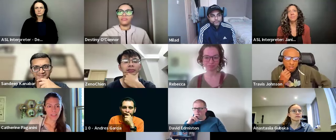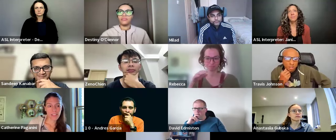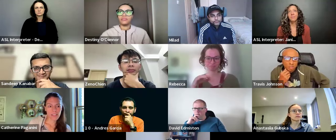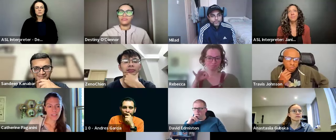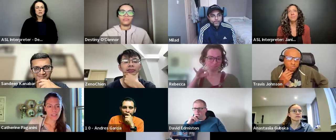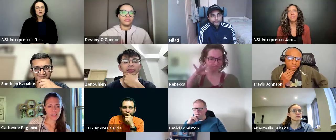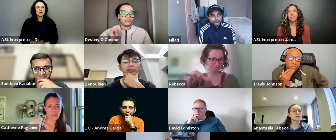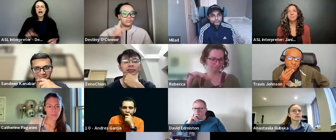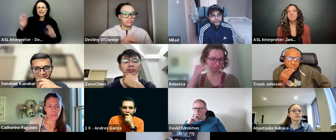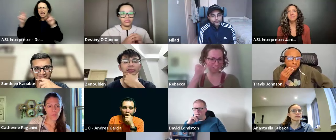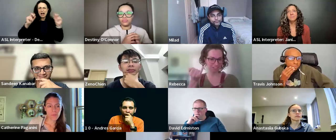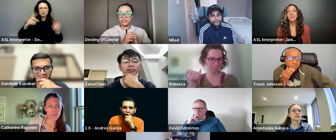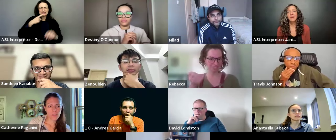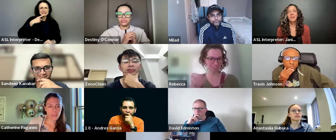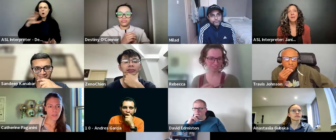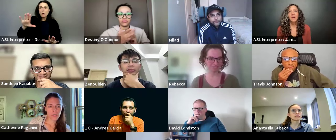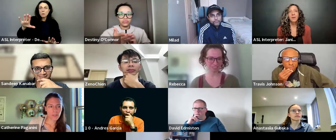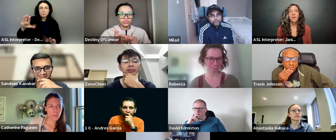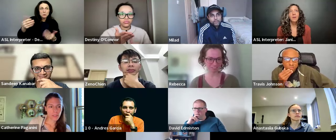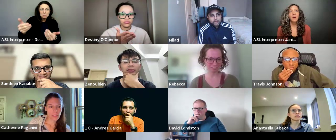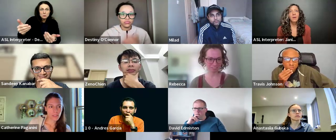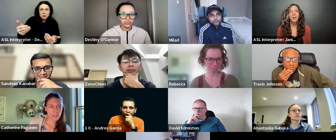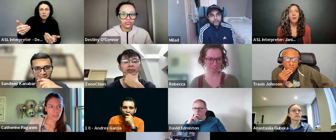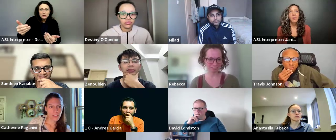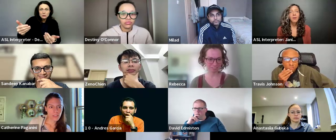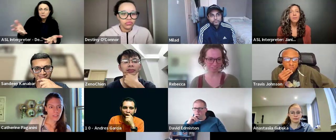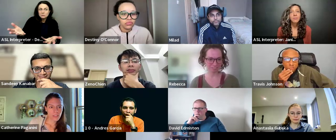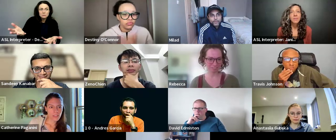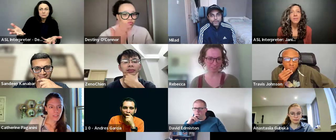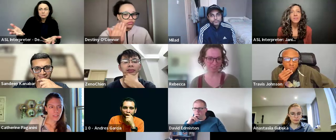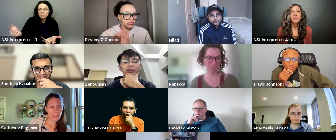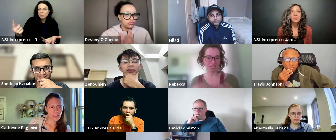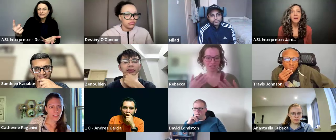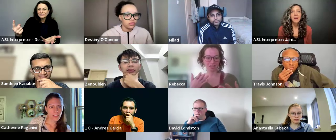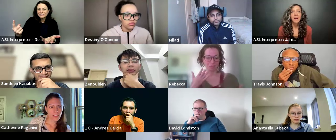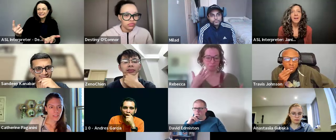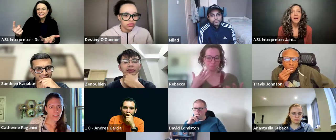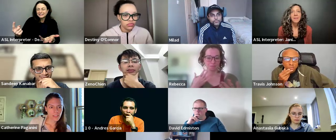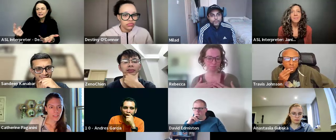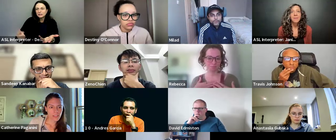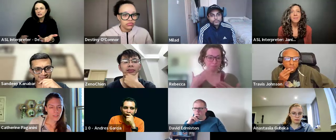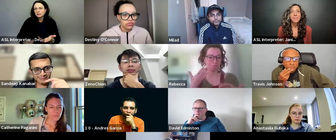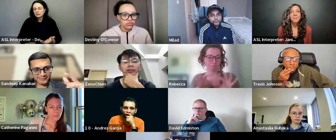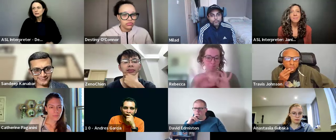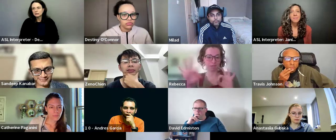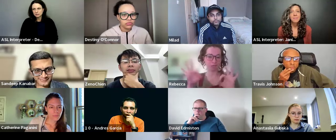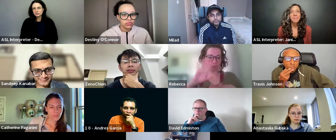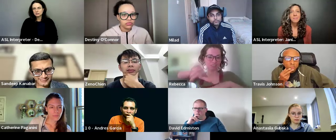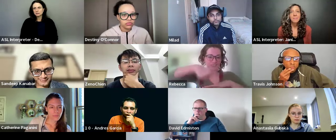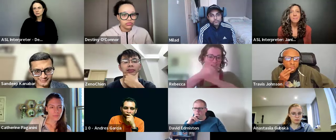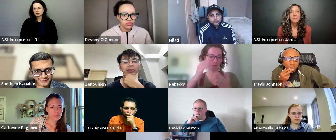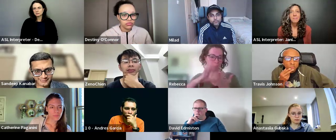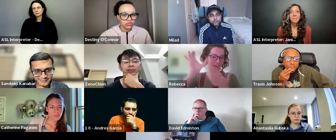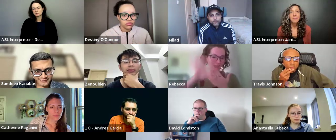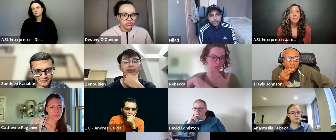Yeah, I think it's easy if we, oops, sorry, go ahead, Rebecca. This is Rebecca.